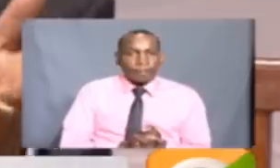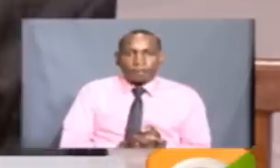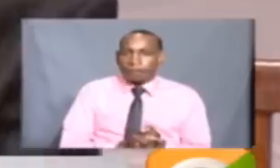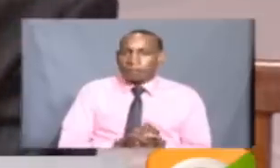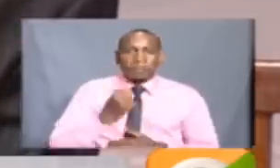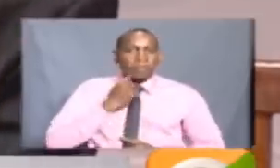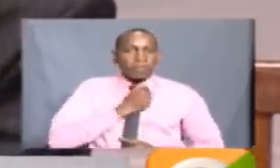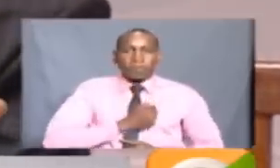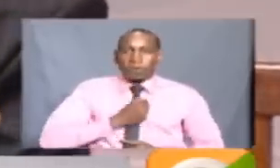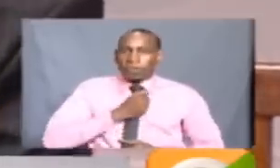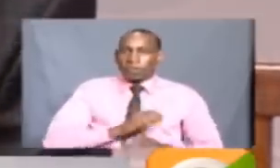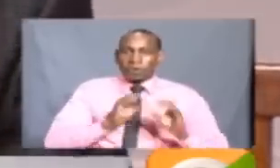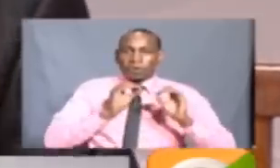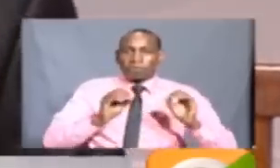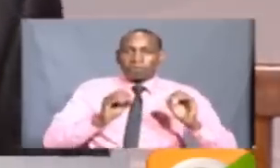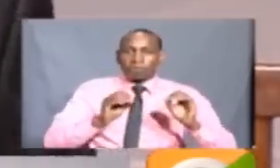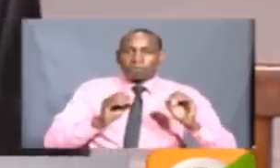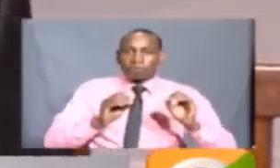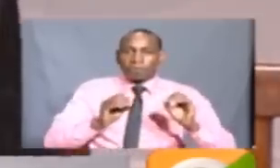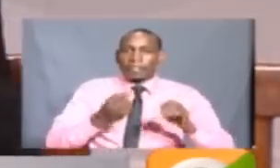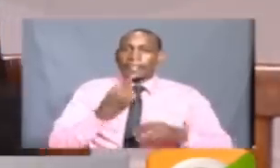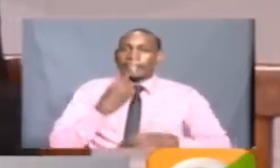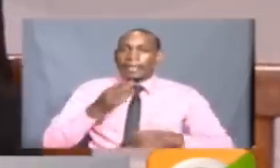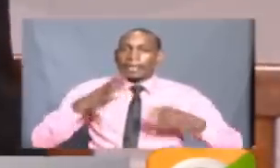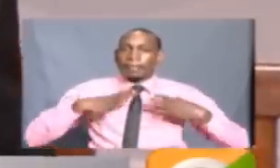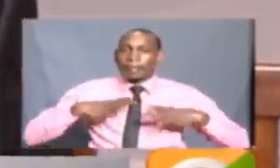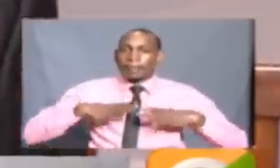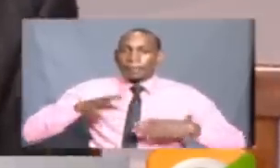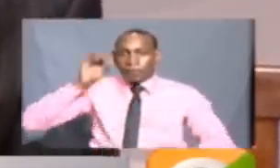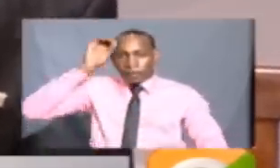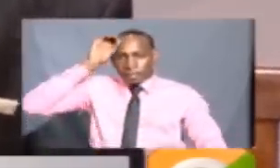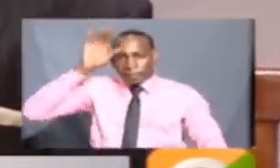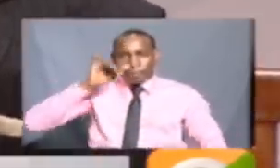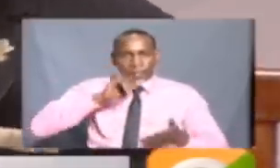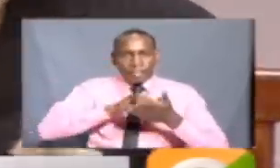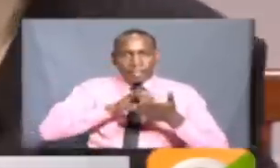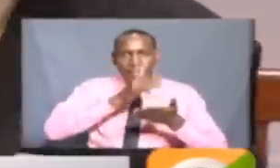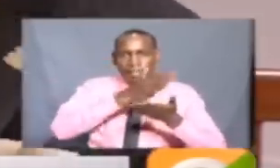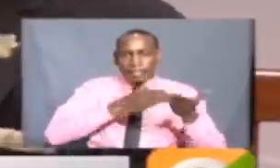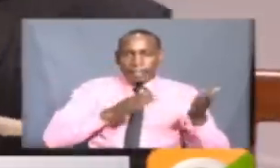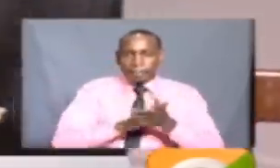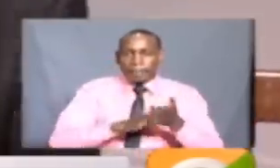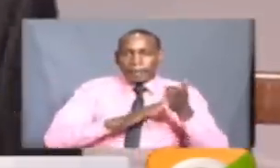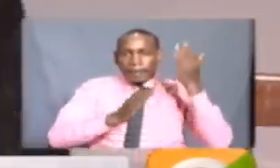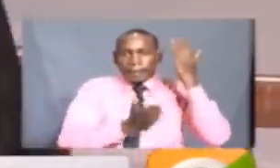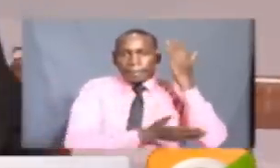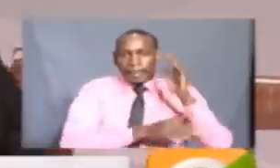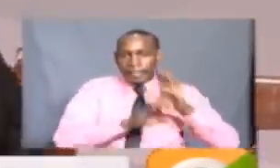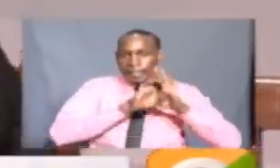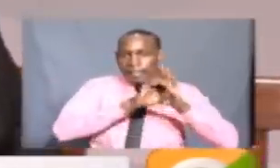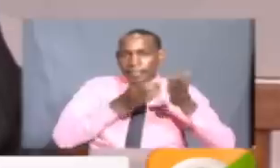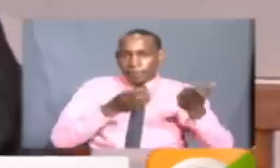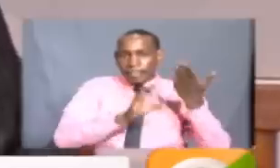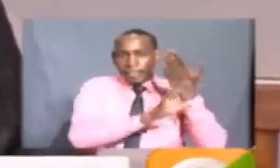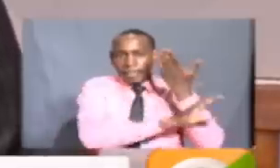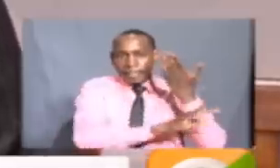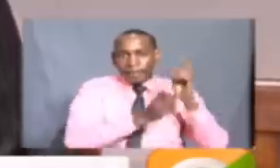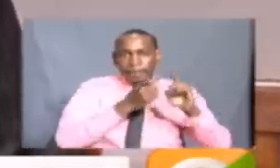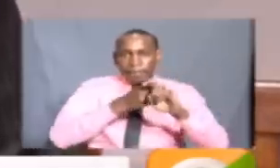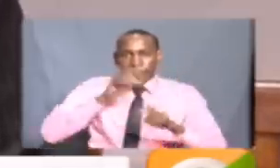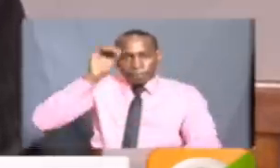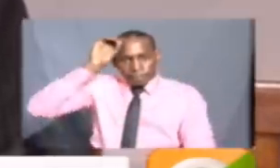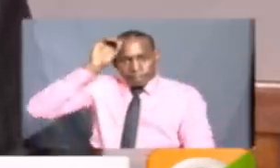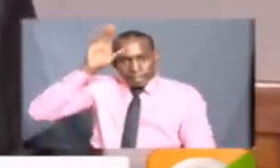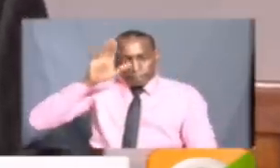apology in addressing the people of Kiambu and telling them that some of the worst examples in this country are from Kiambu.